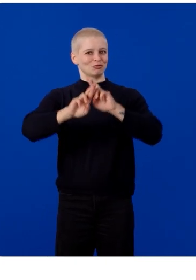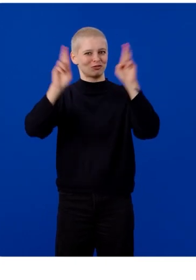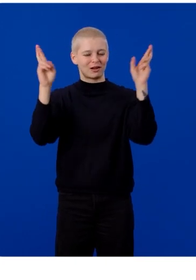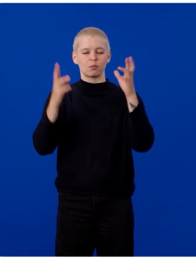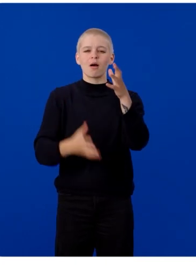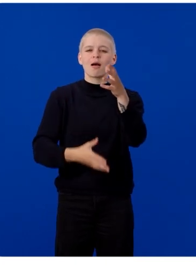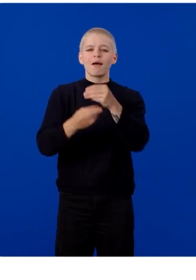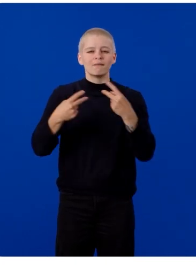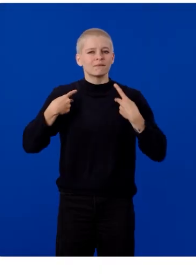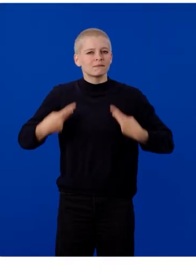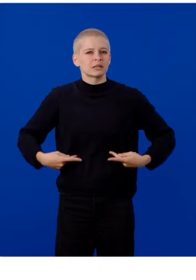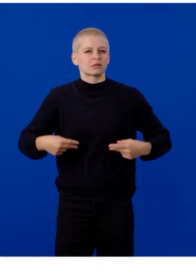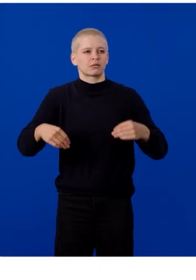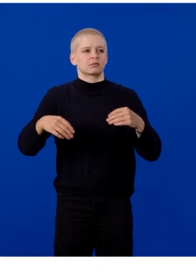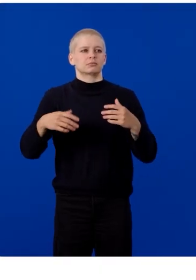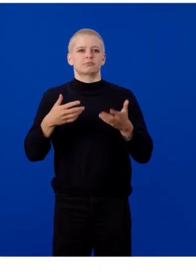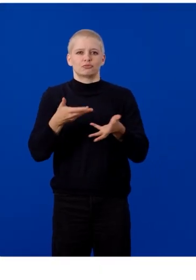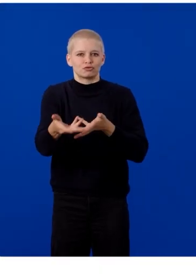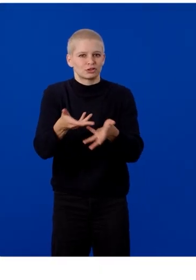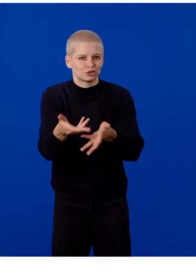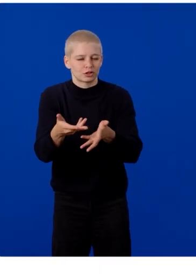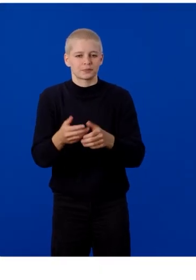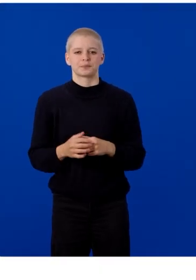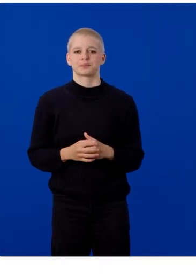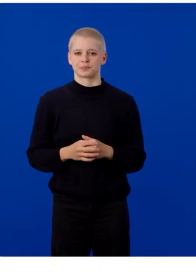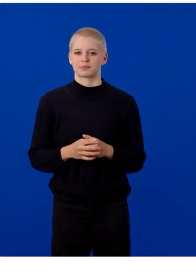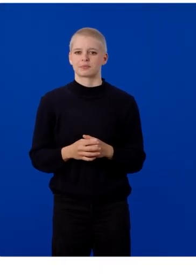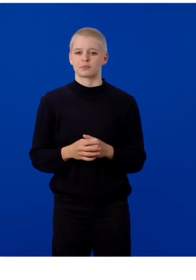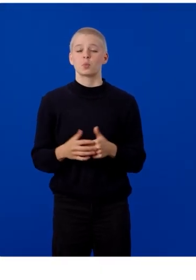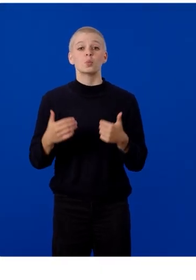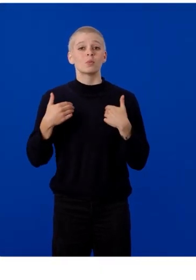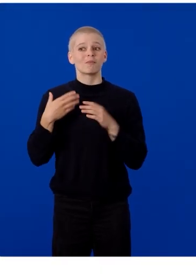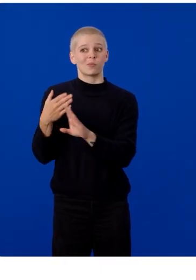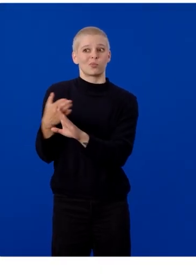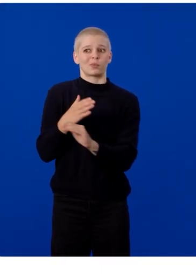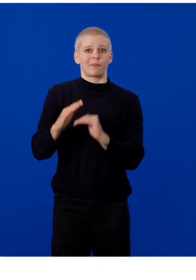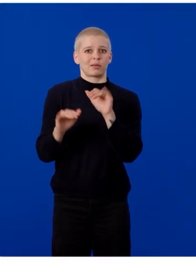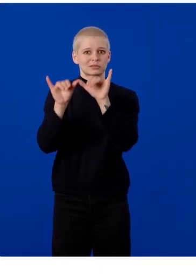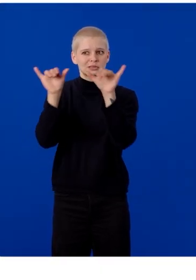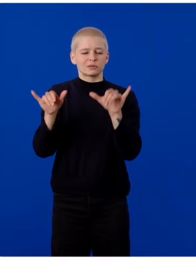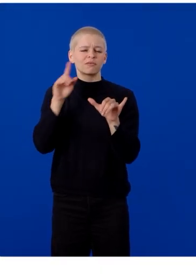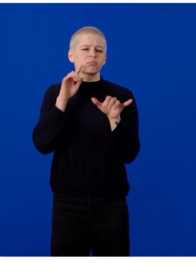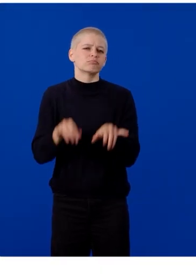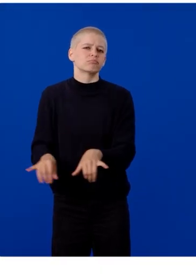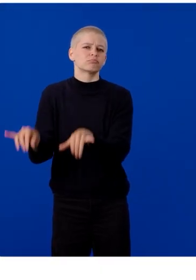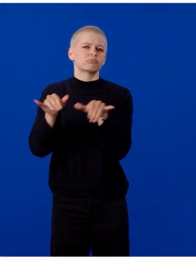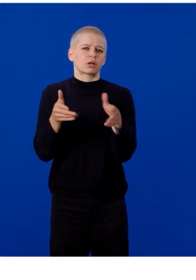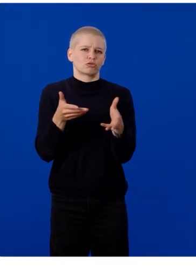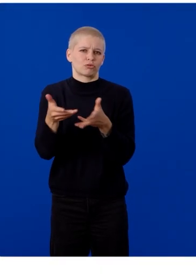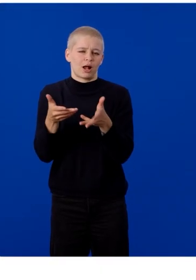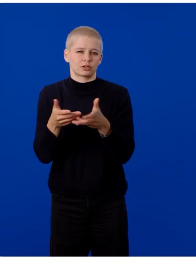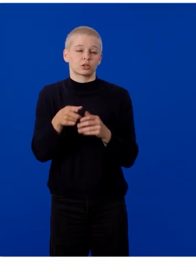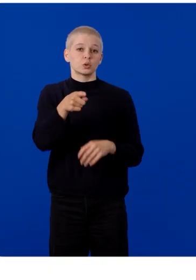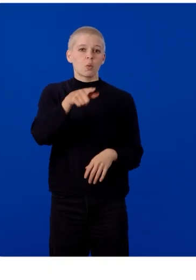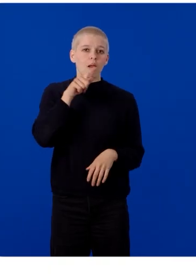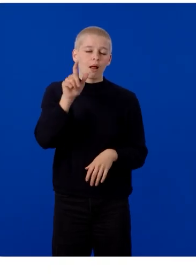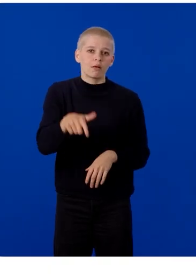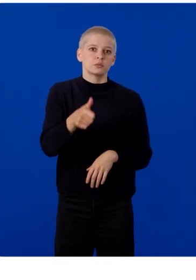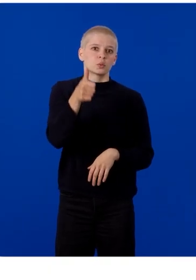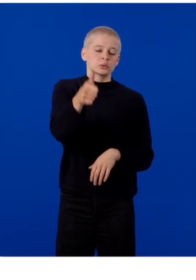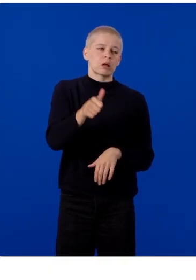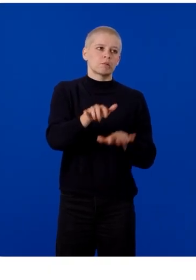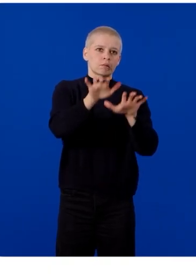physical interactions. We've included a number of pre-built systems to handle common interactions so that you don't have to write your